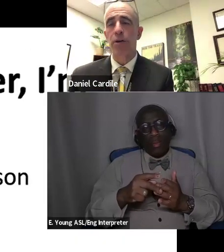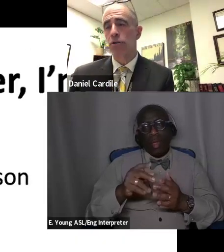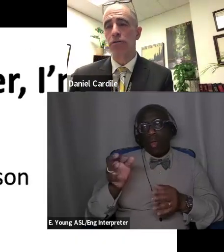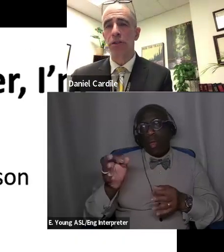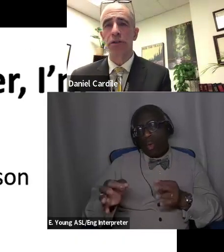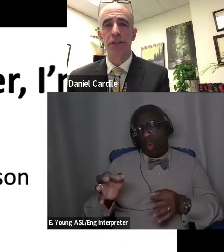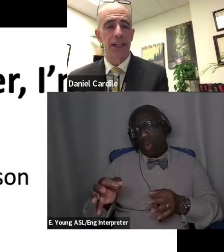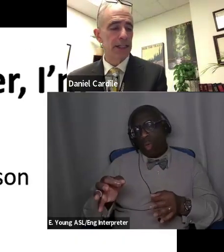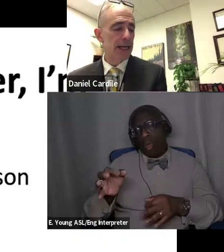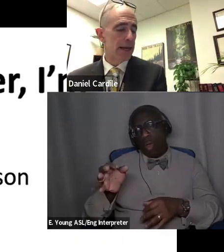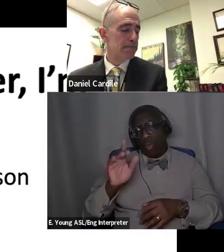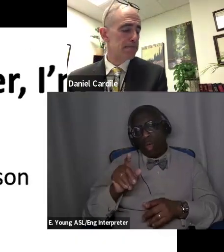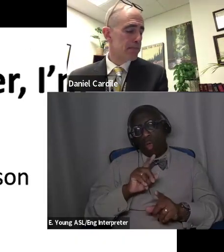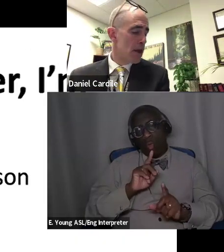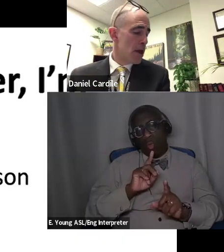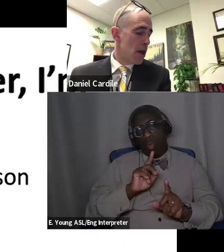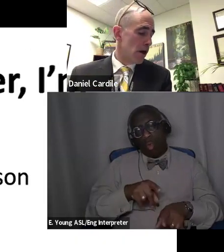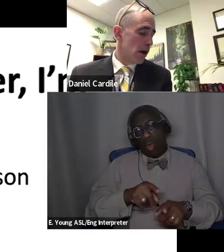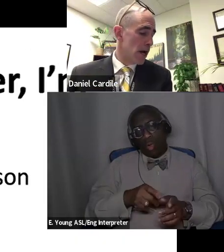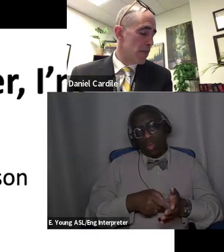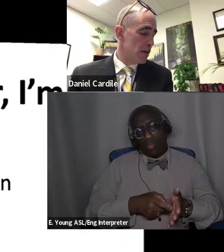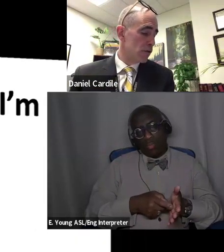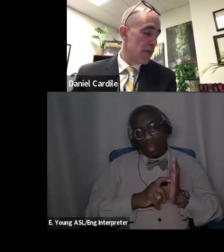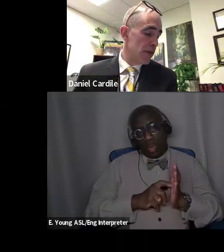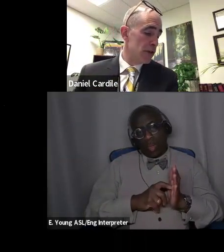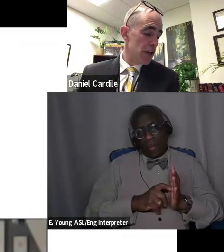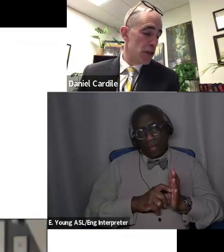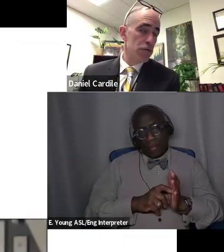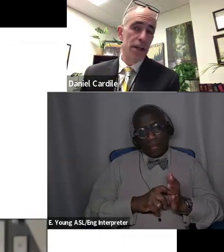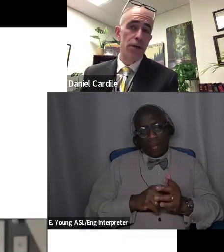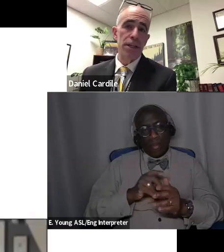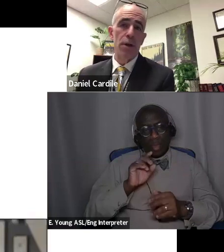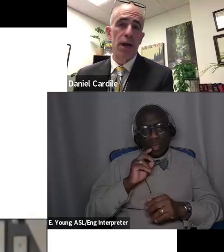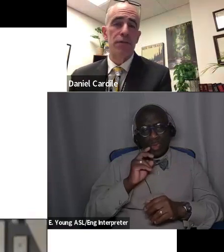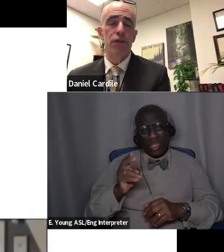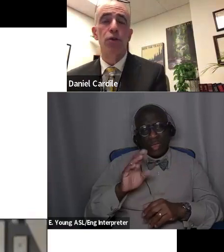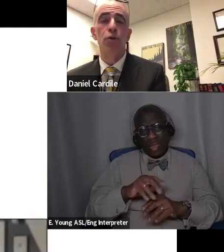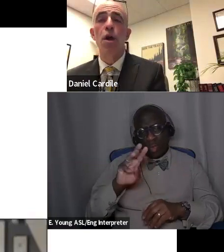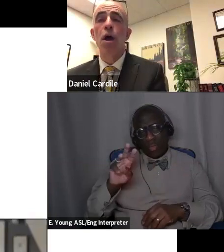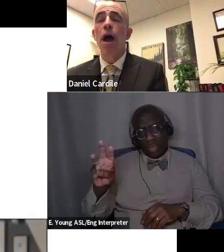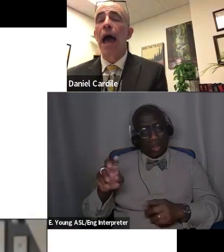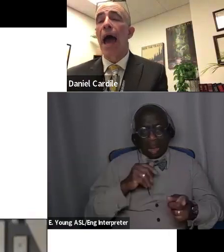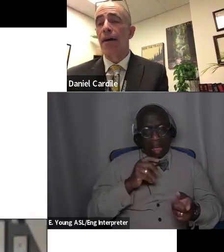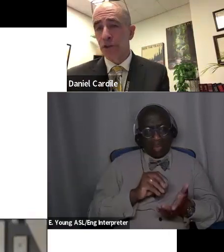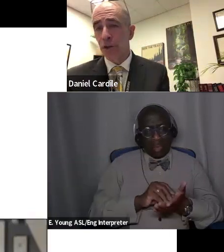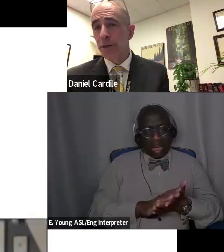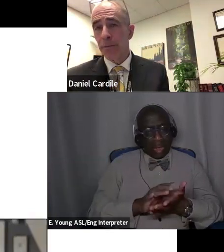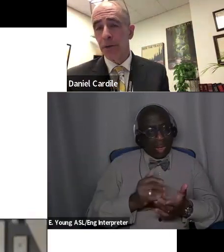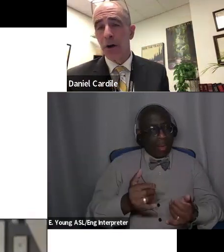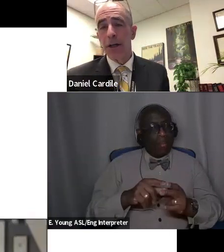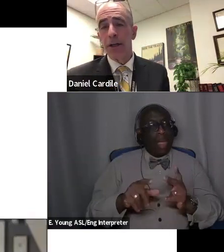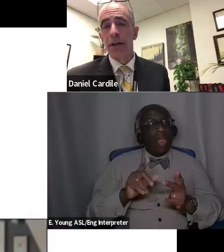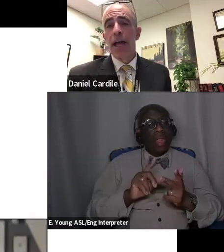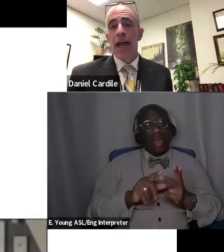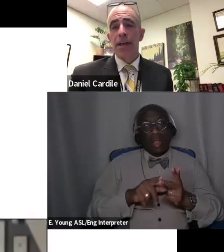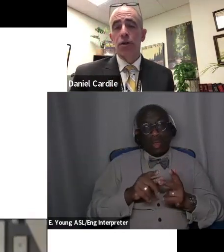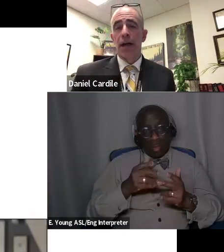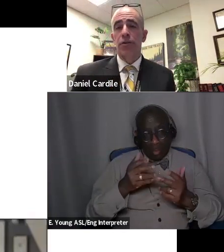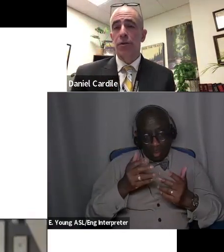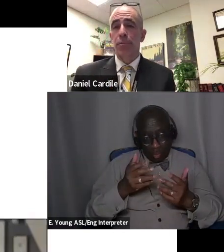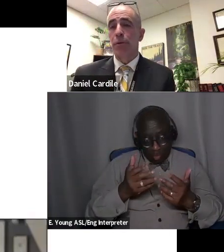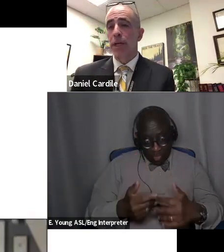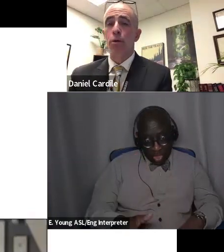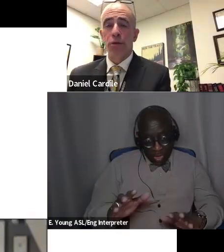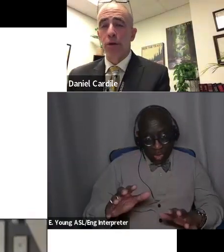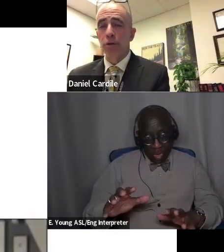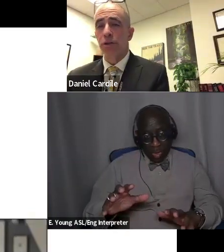it down now. You'll see it again. And then there's another video that you have to do after you become the guardian, and you'll